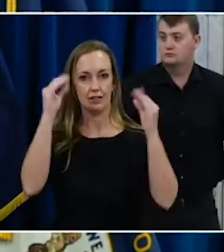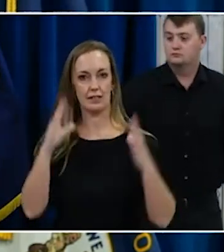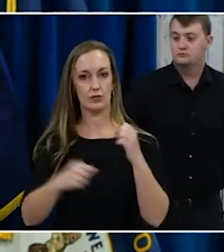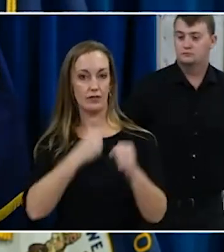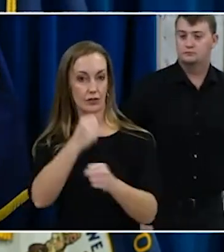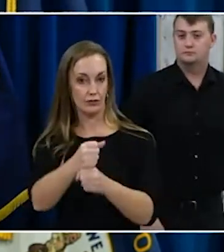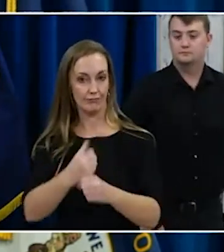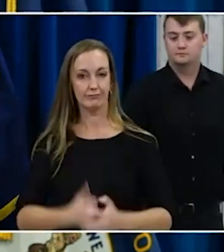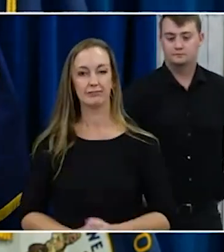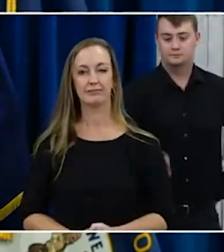Year.